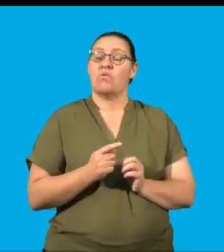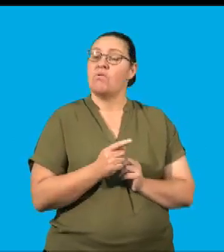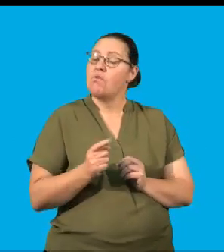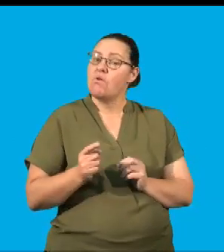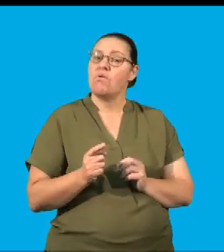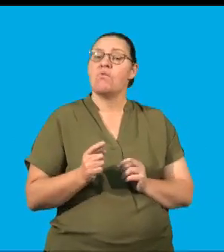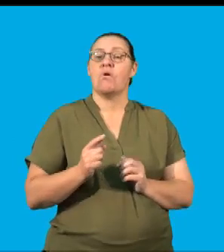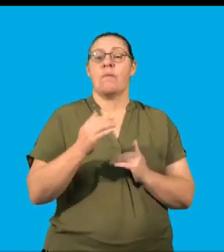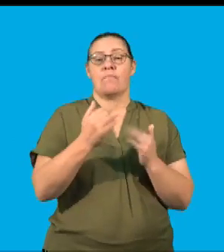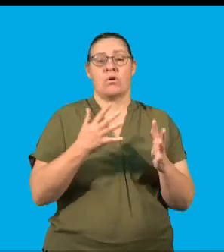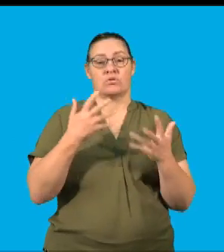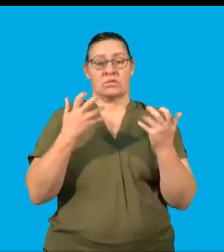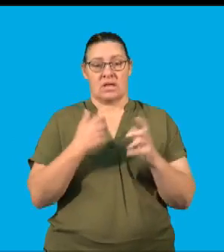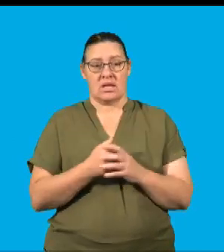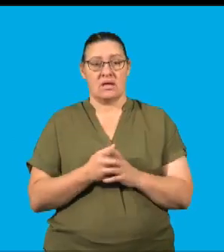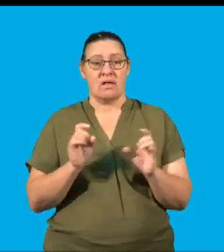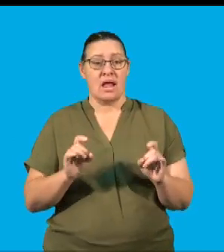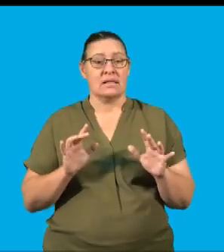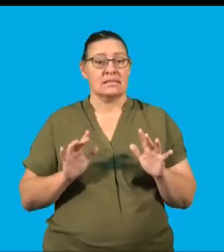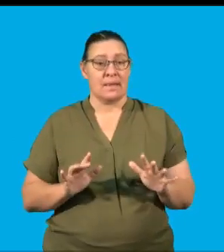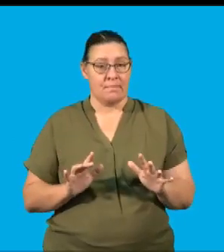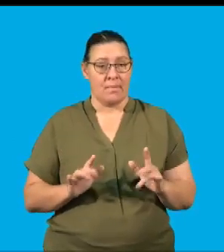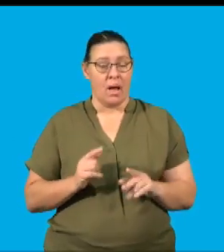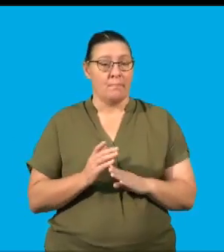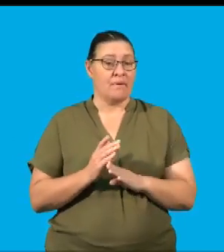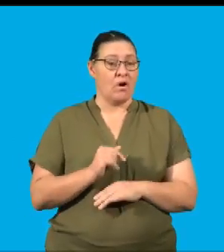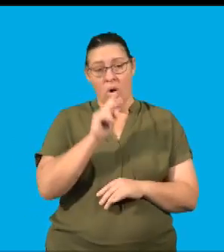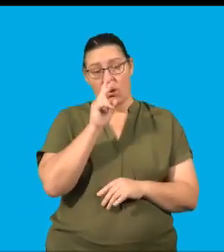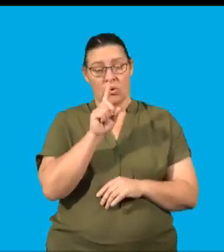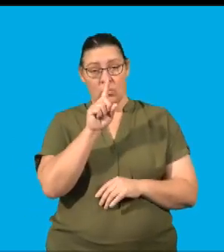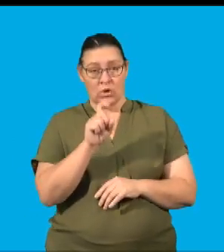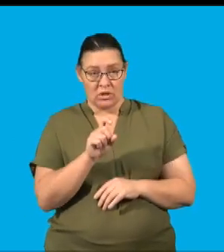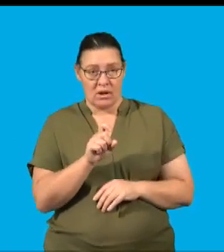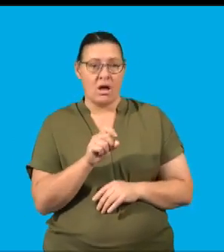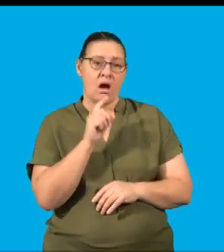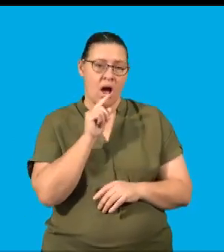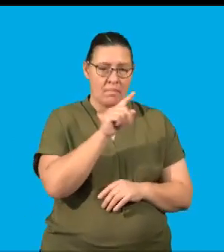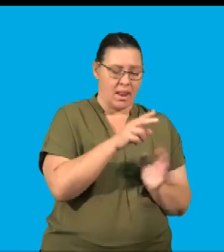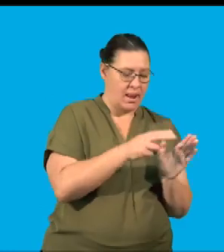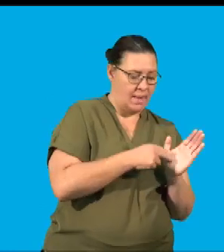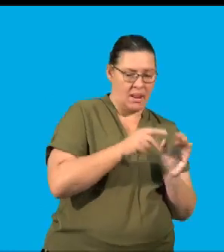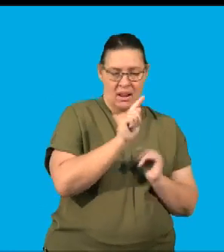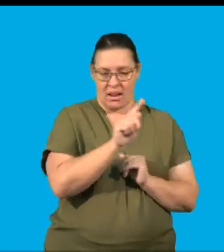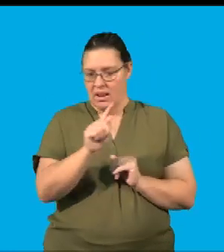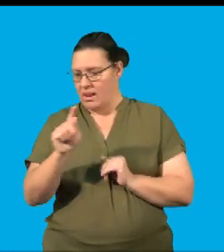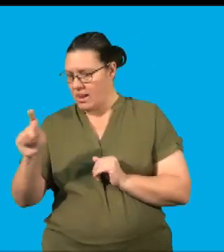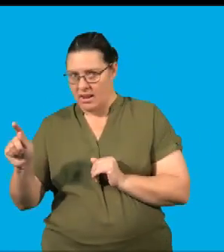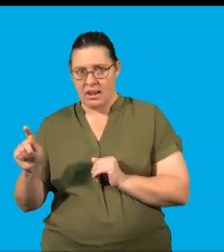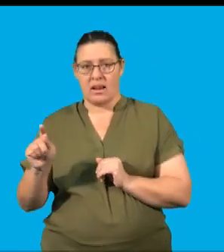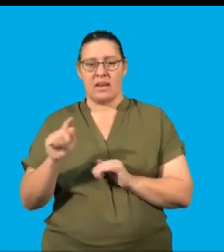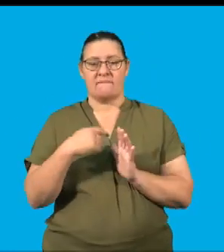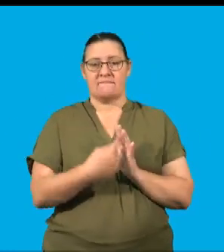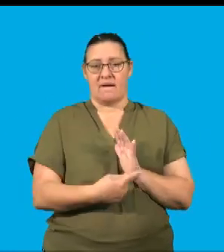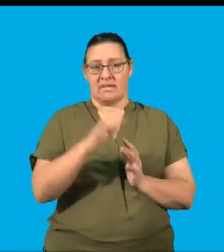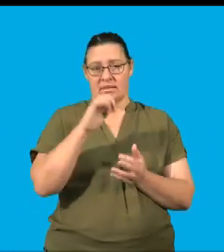people. So there is our box and whisker. When you are in the exam, before you even look at the questions, you already label your box and whisker